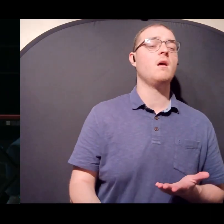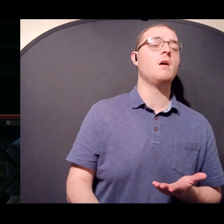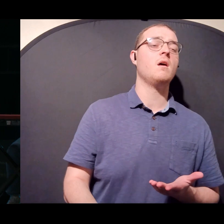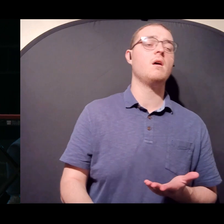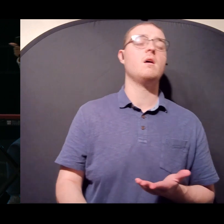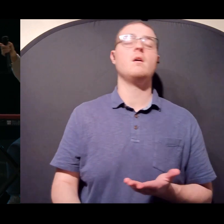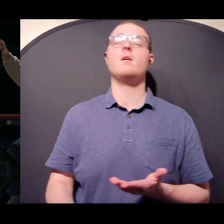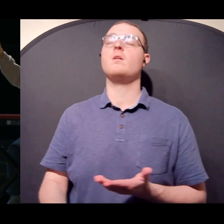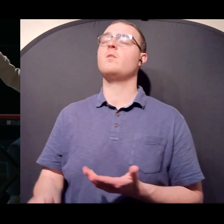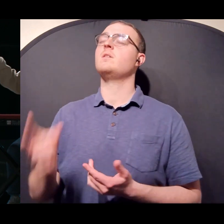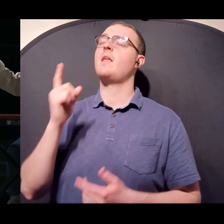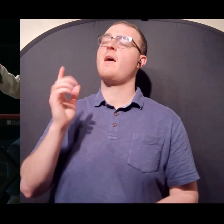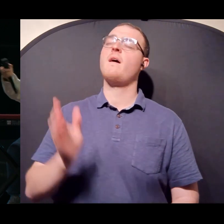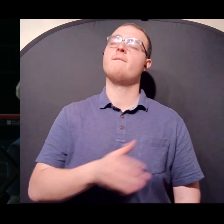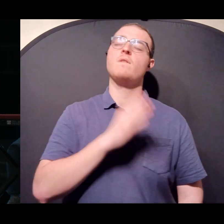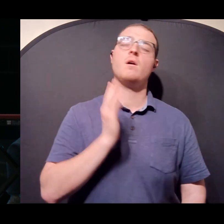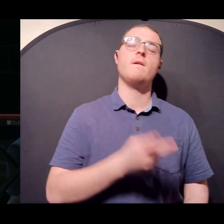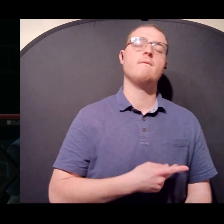fail